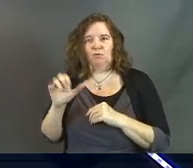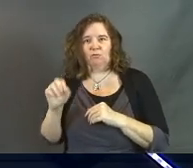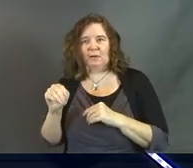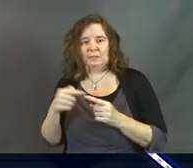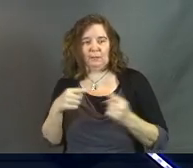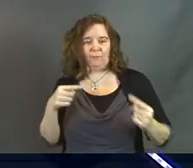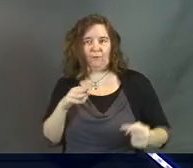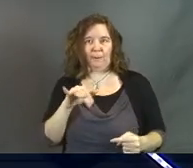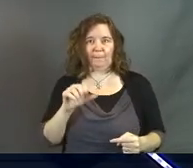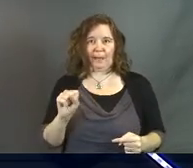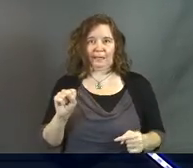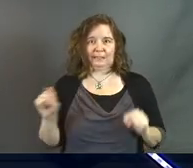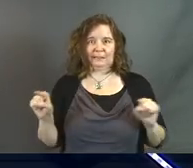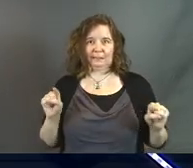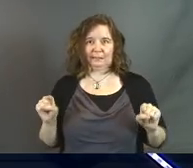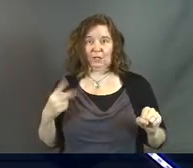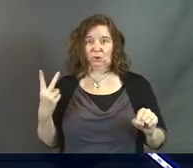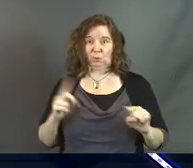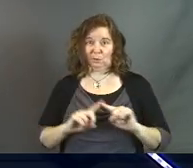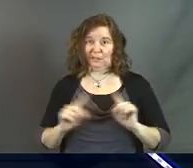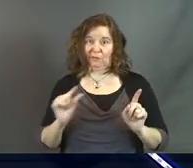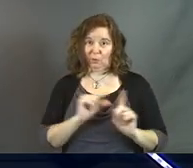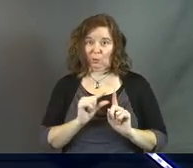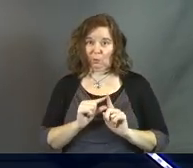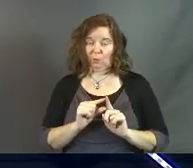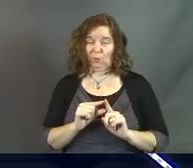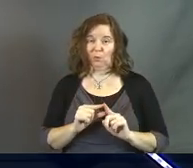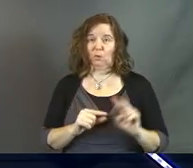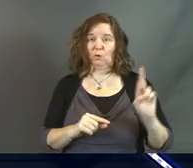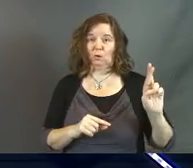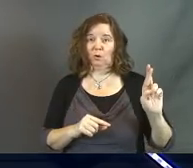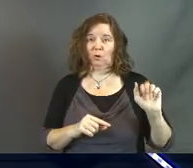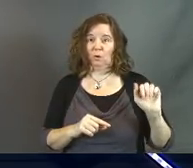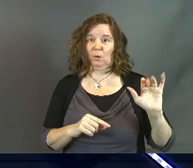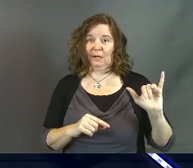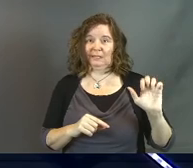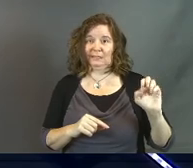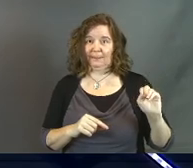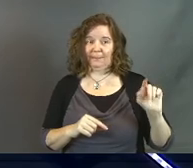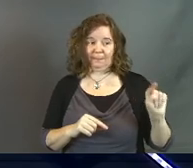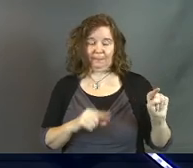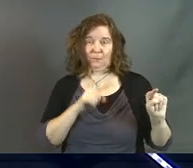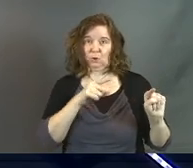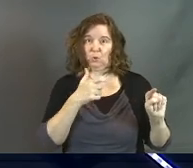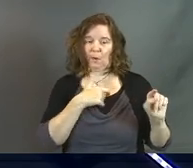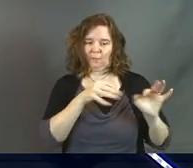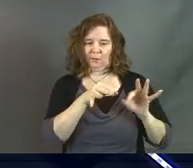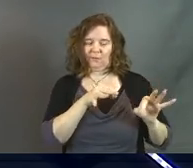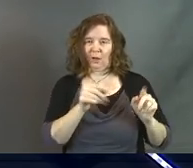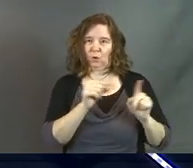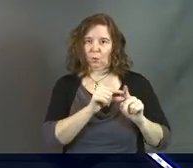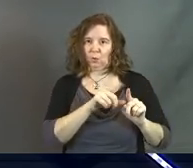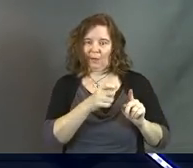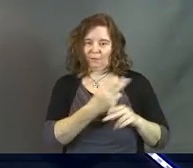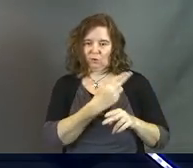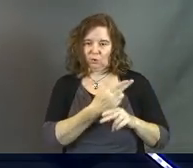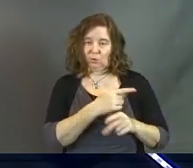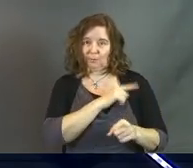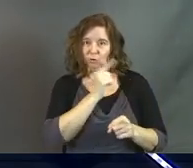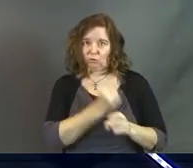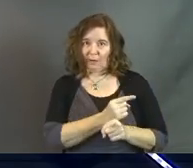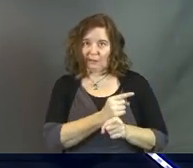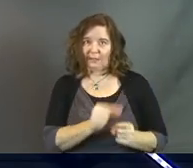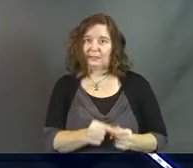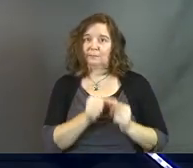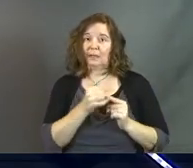bias, and those are two really different words. Amen? So racism, what we've been discussing is you got to define these words and you got to use them